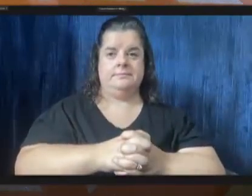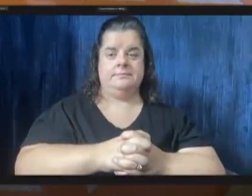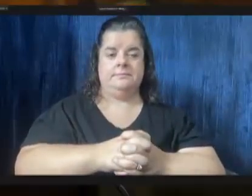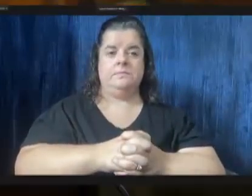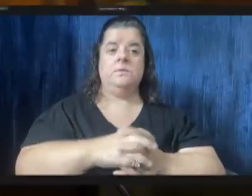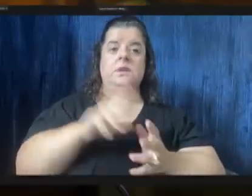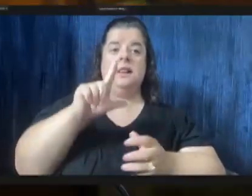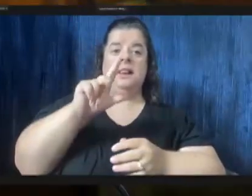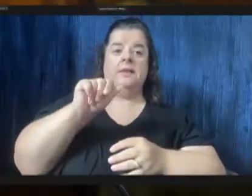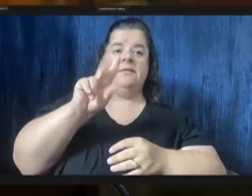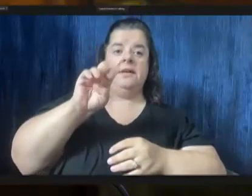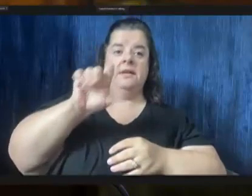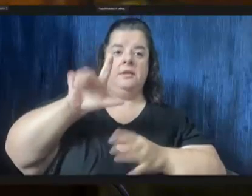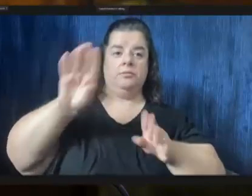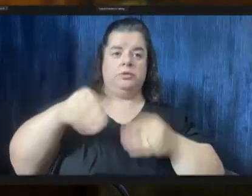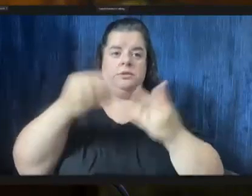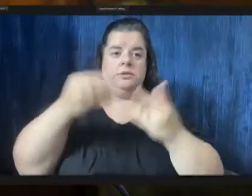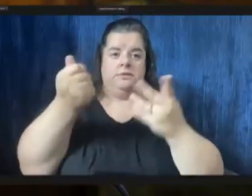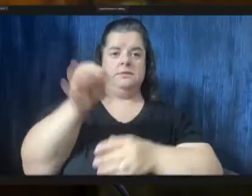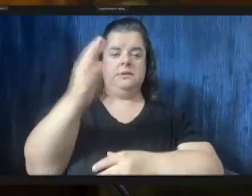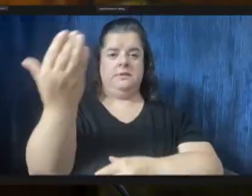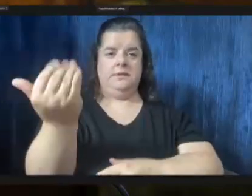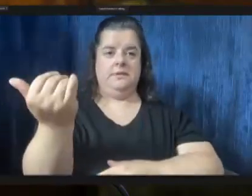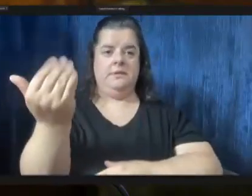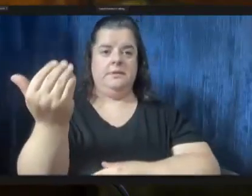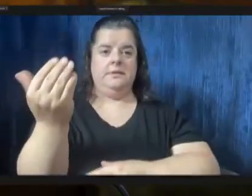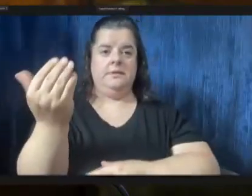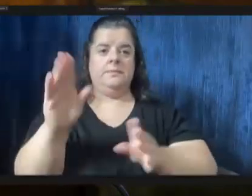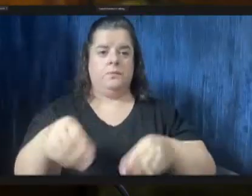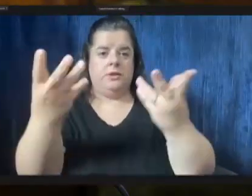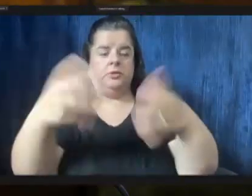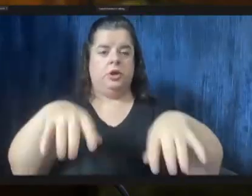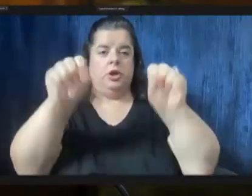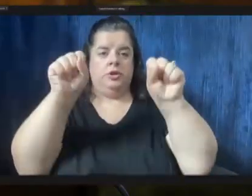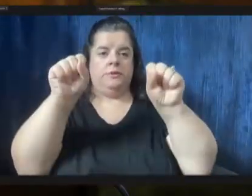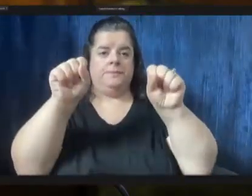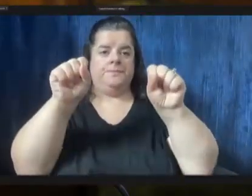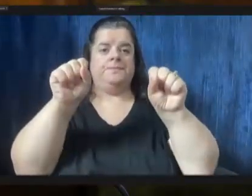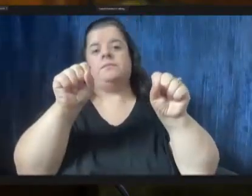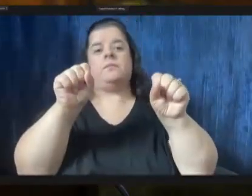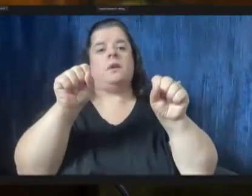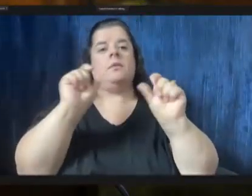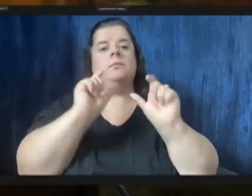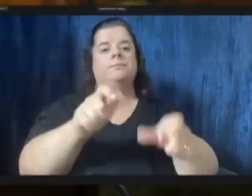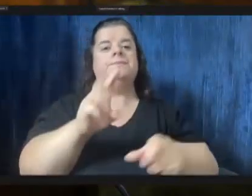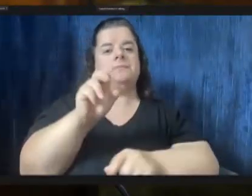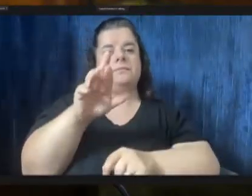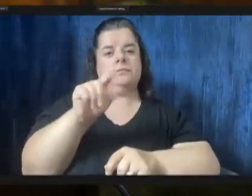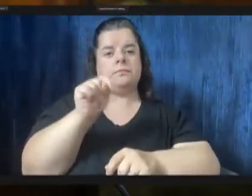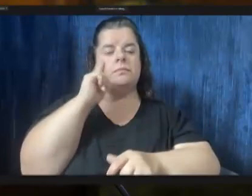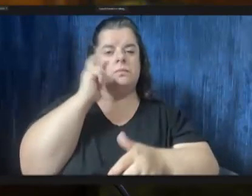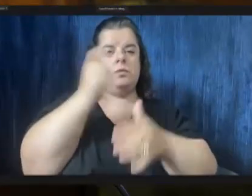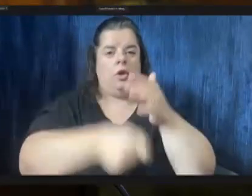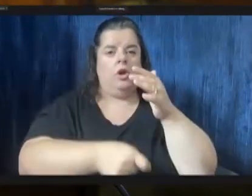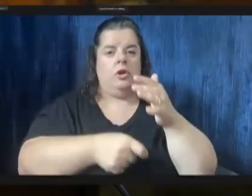Councilman Lavelle presents Bill Number 1915, Resolution Authorizing the Issuance of a Warrant in the amount of